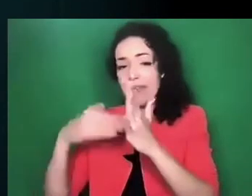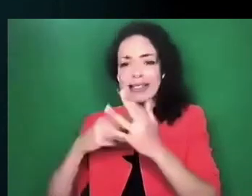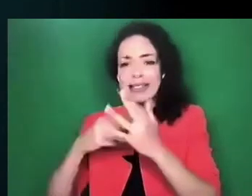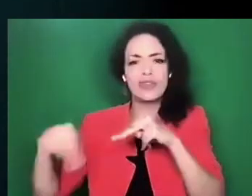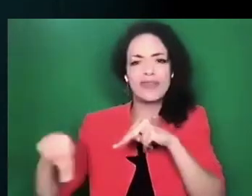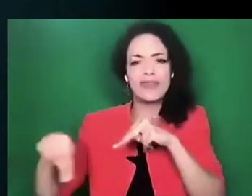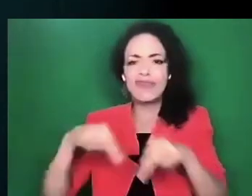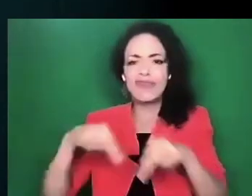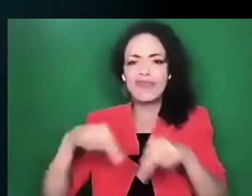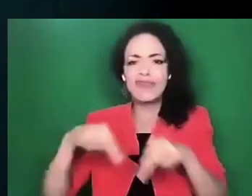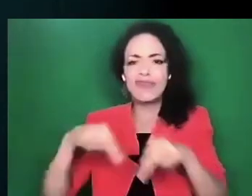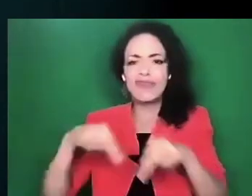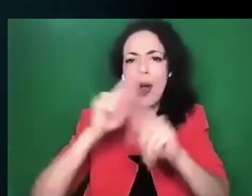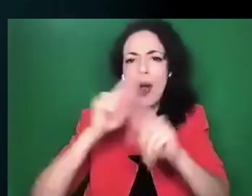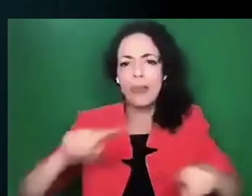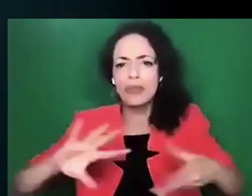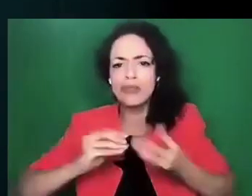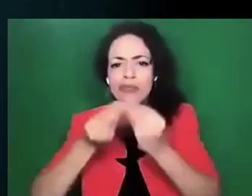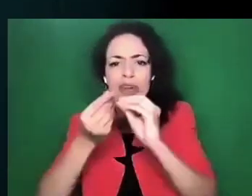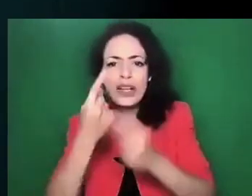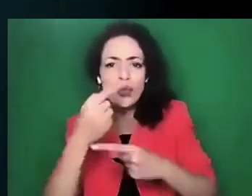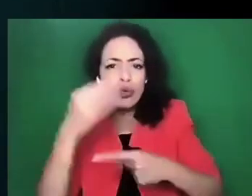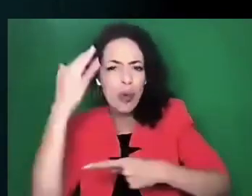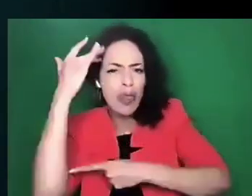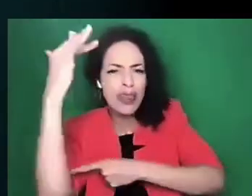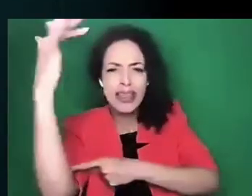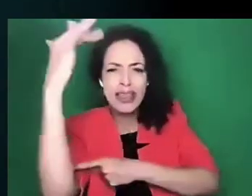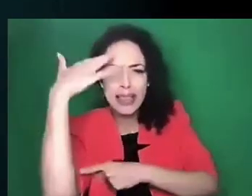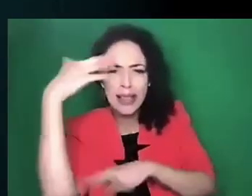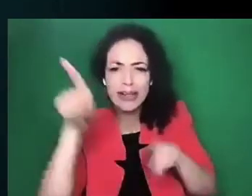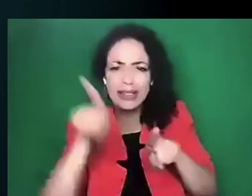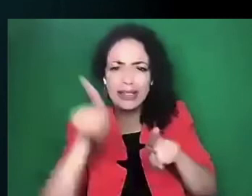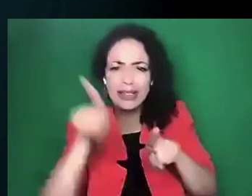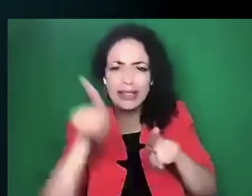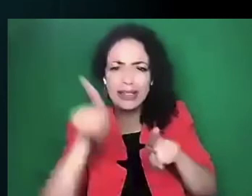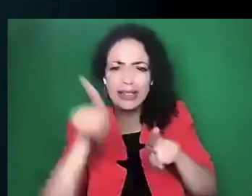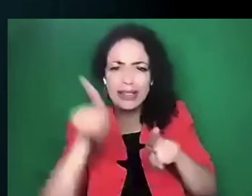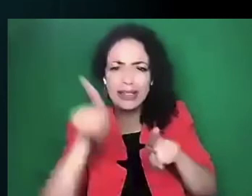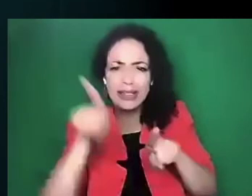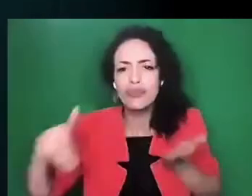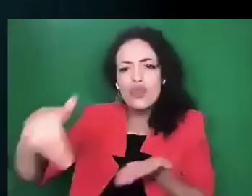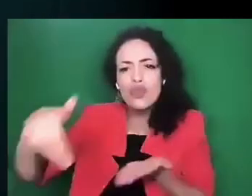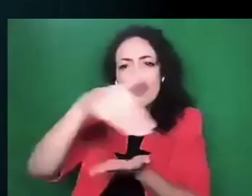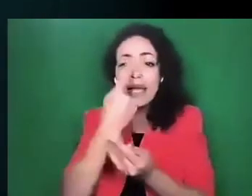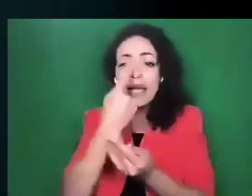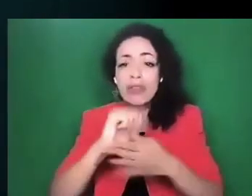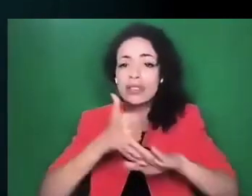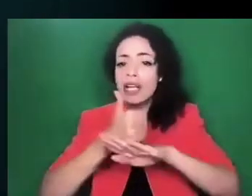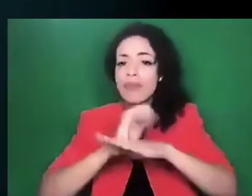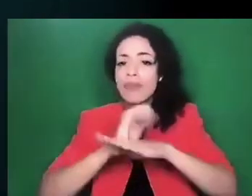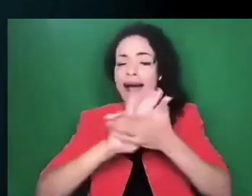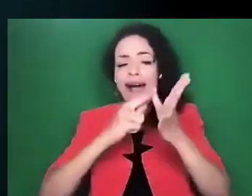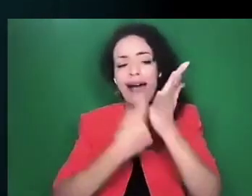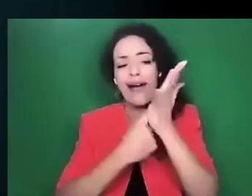composer, theorist, and curator. He's the founder of Haraka Platform, and that's a collective dedicated to performance